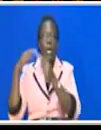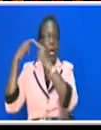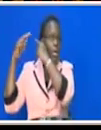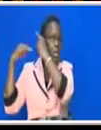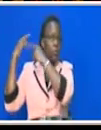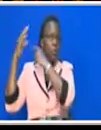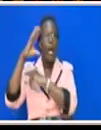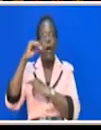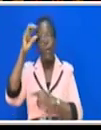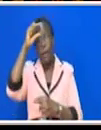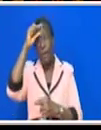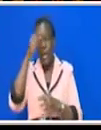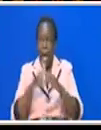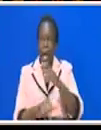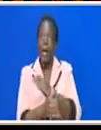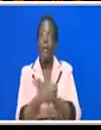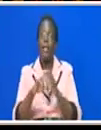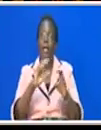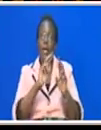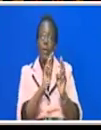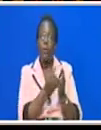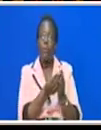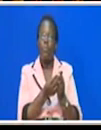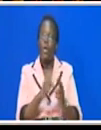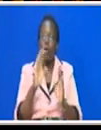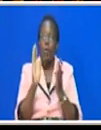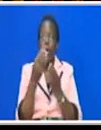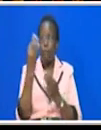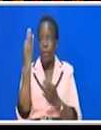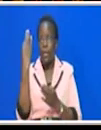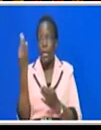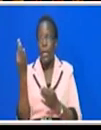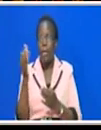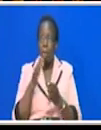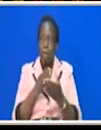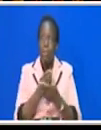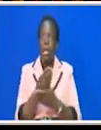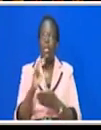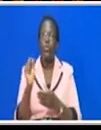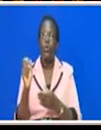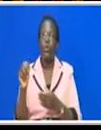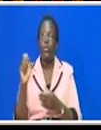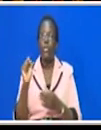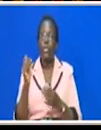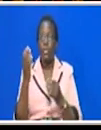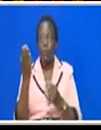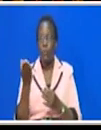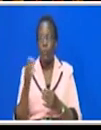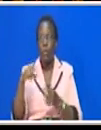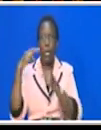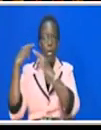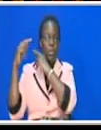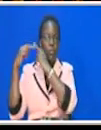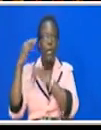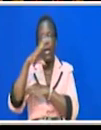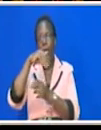subtopic, we have three main sources of information on history and government. And we need to be clear here because once we got